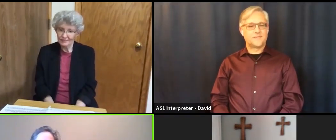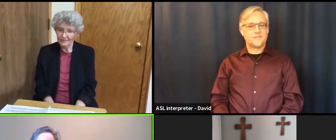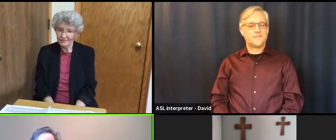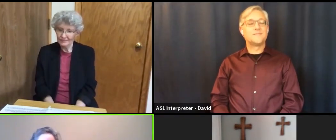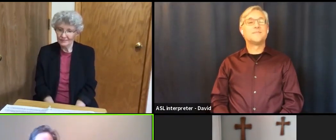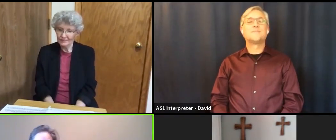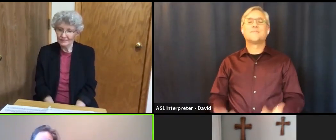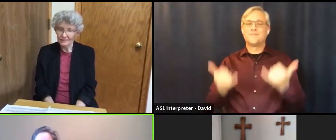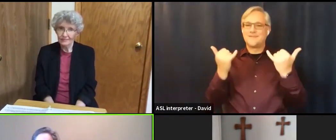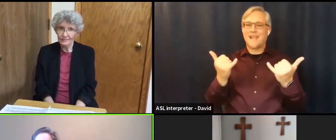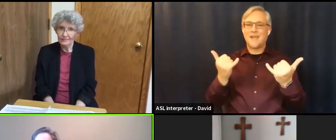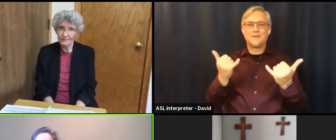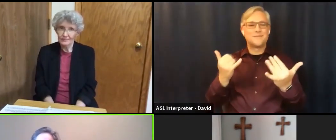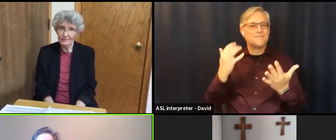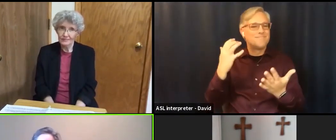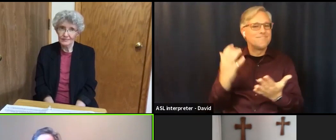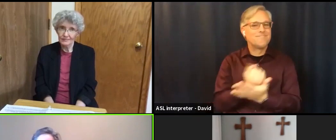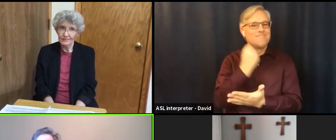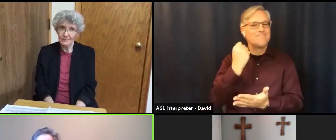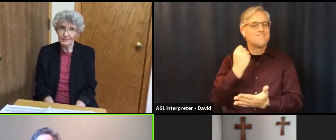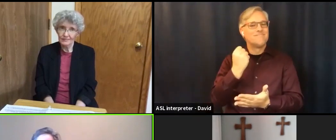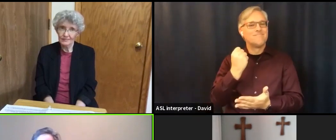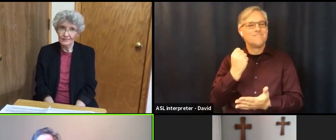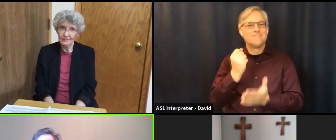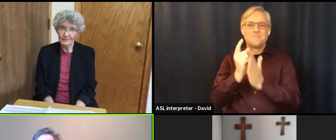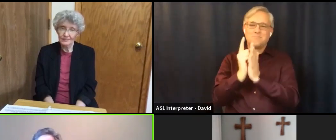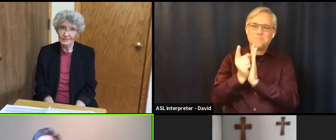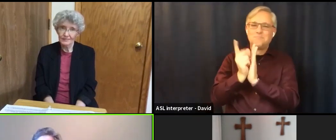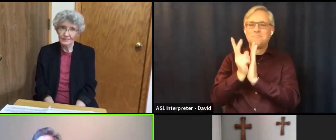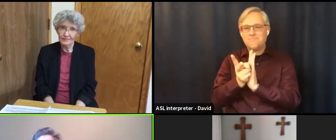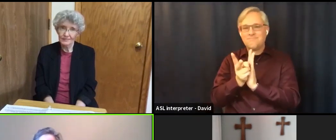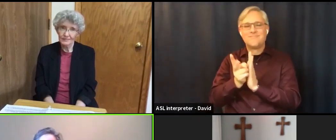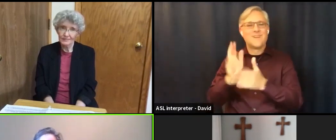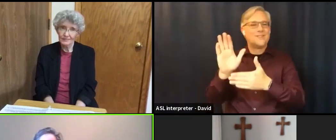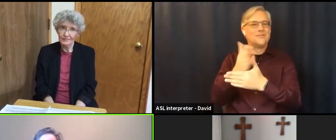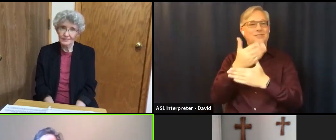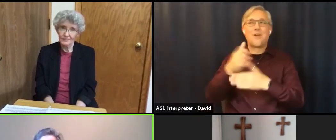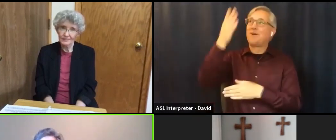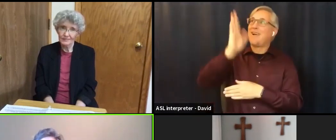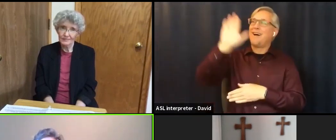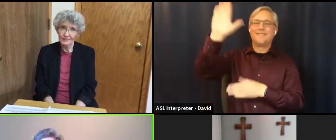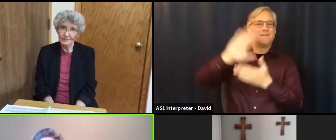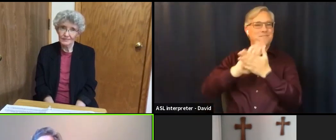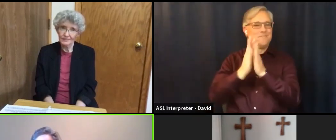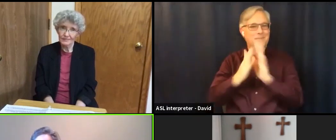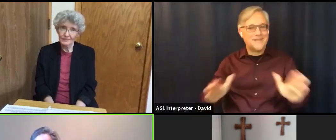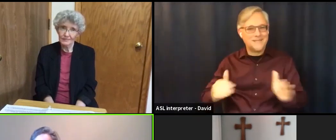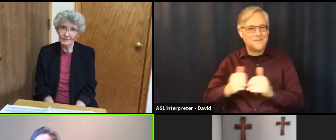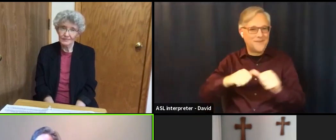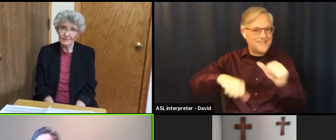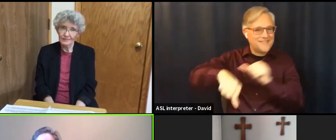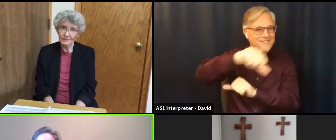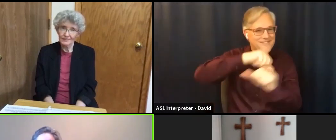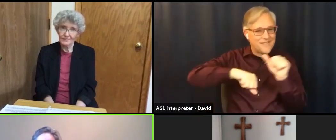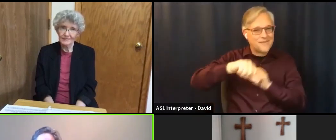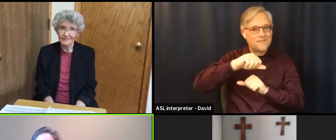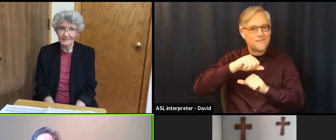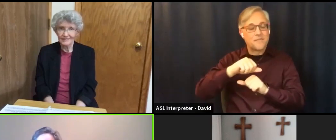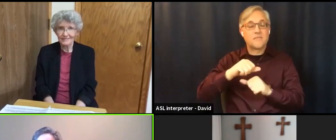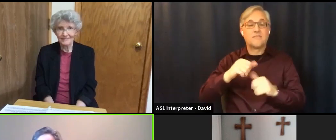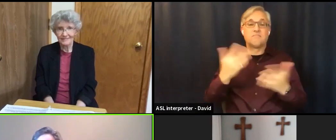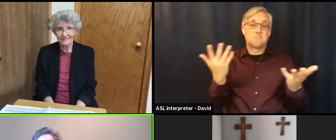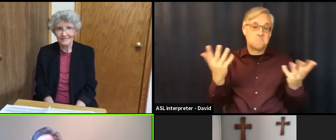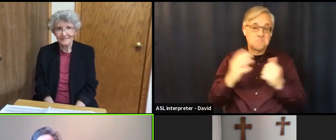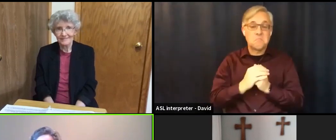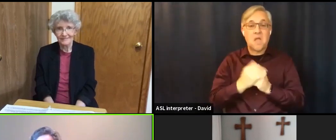Please take a time, please take a moment to share God's peace with one another. So with those who are